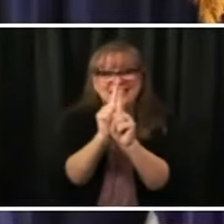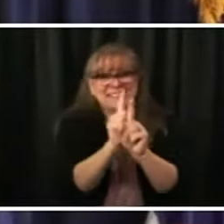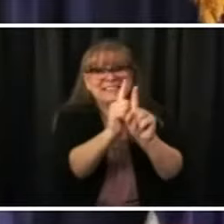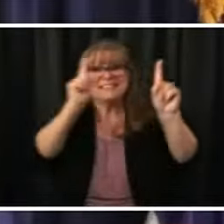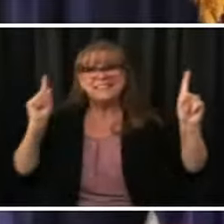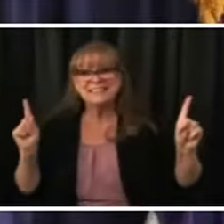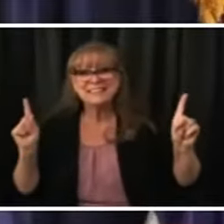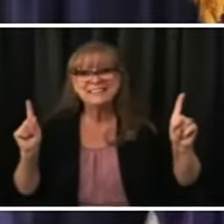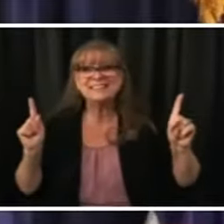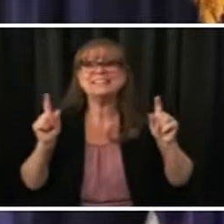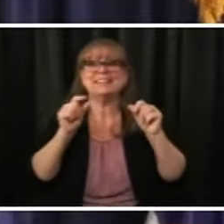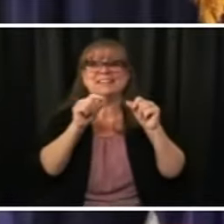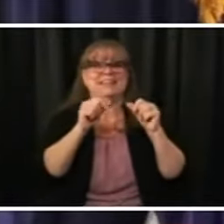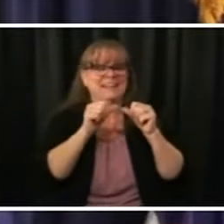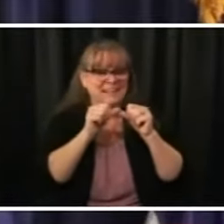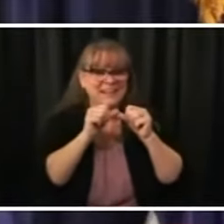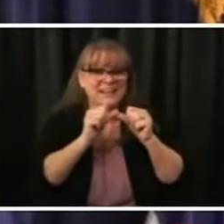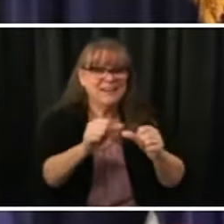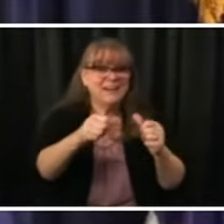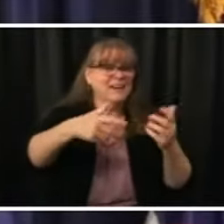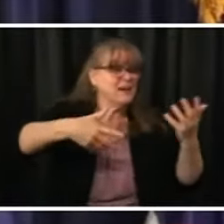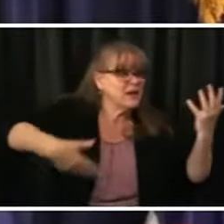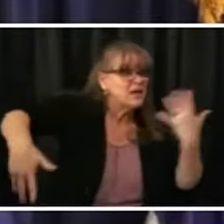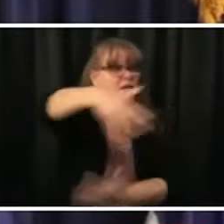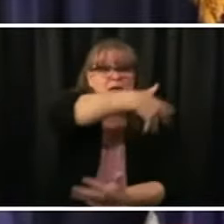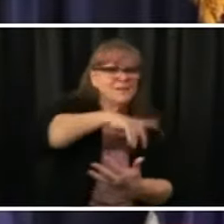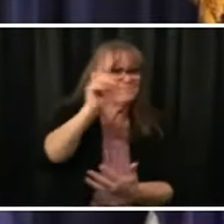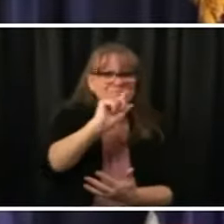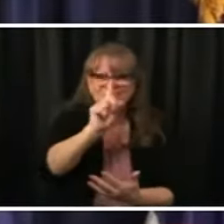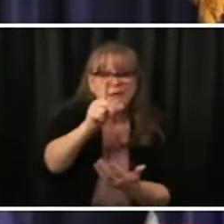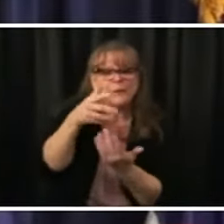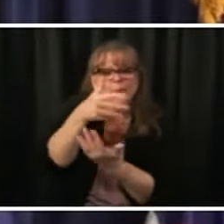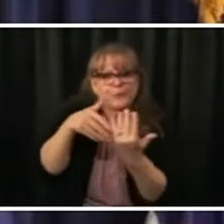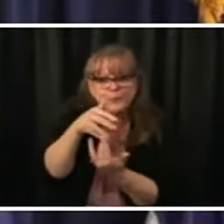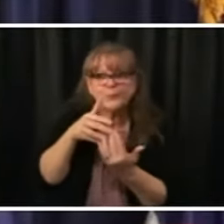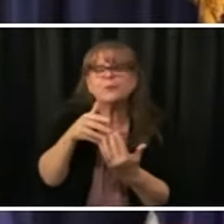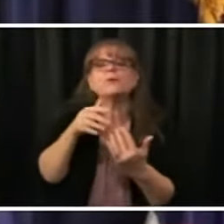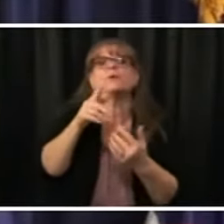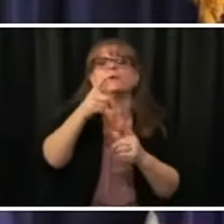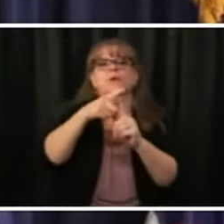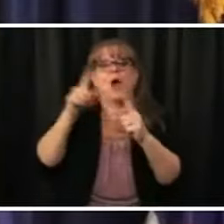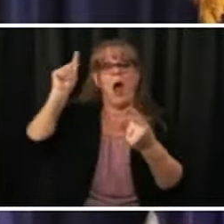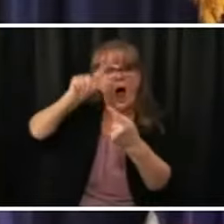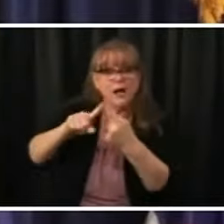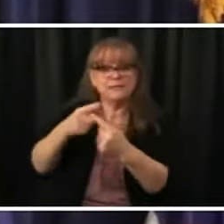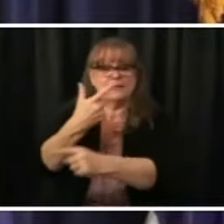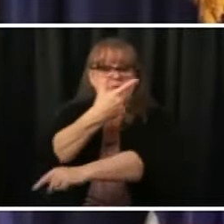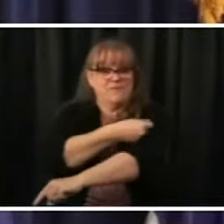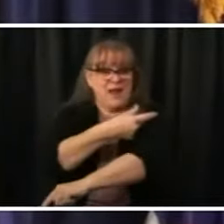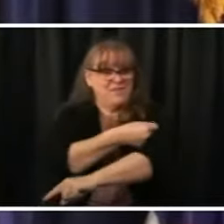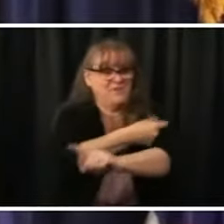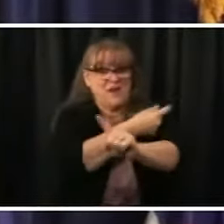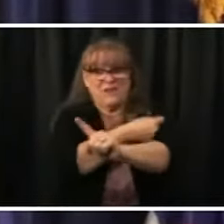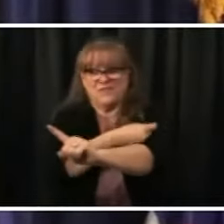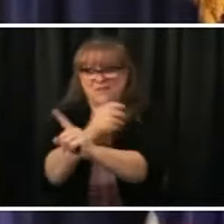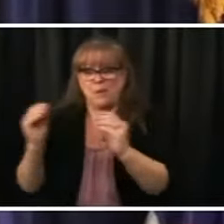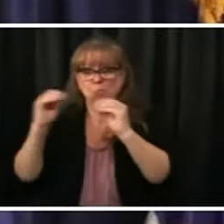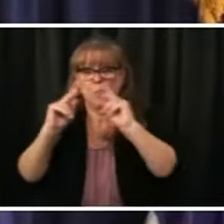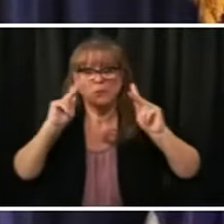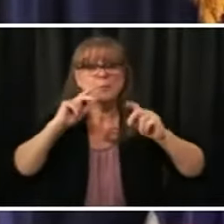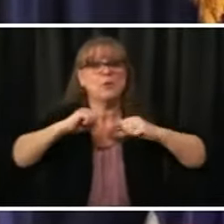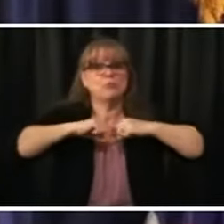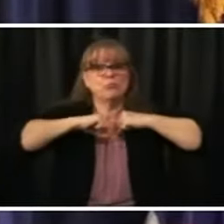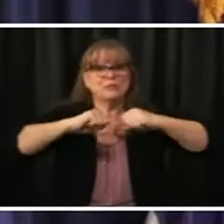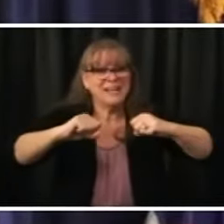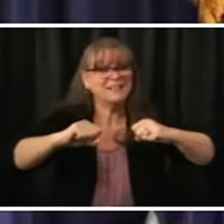distance whenever possible. As the vaccine kicks in, protecting more and more folks that we can get through this and hopefully